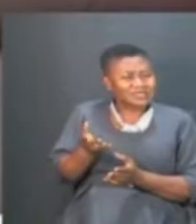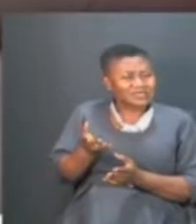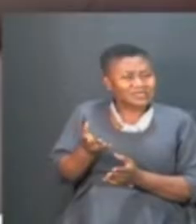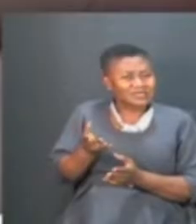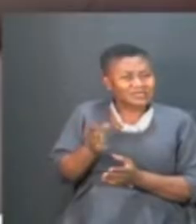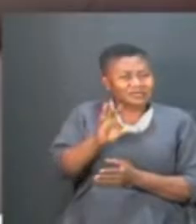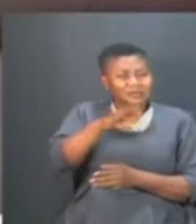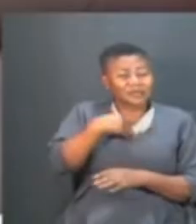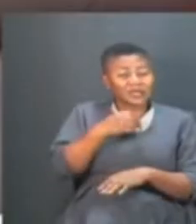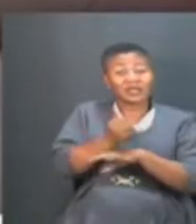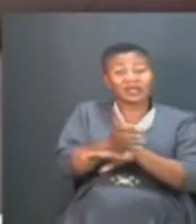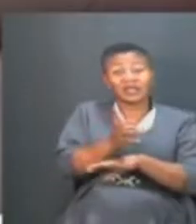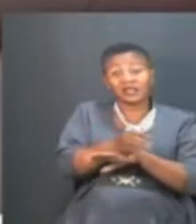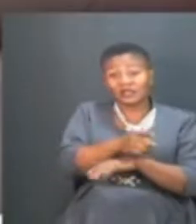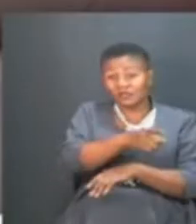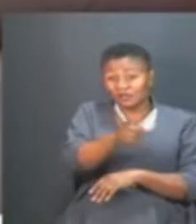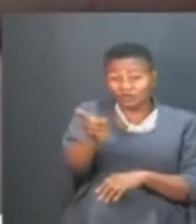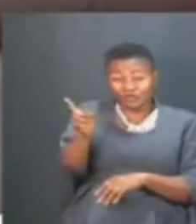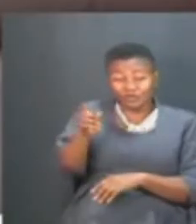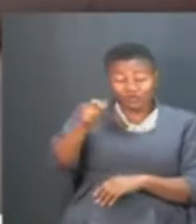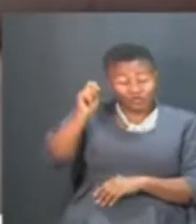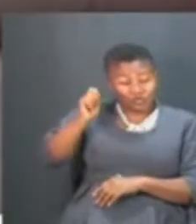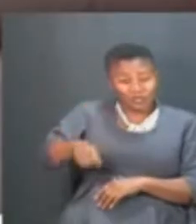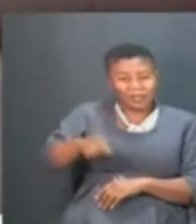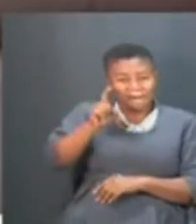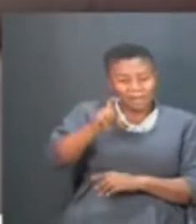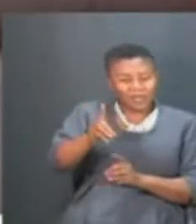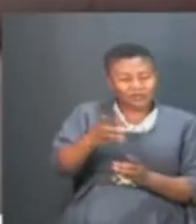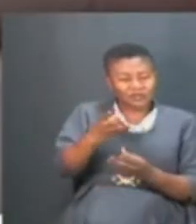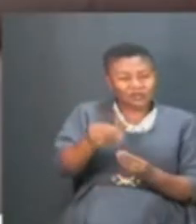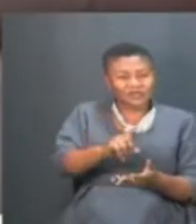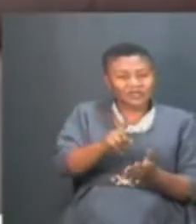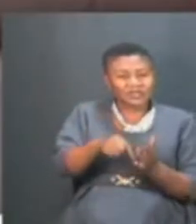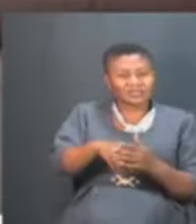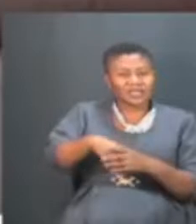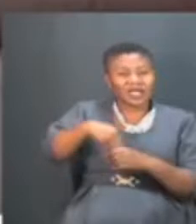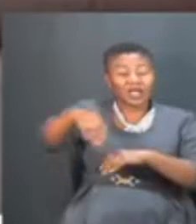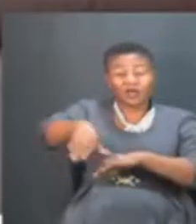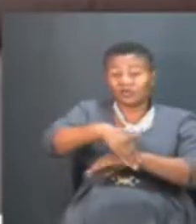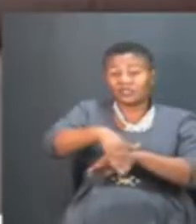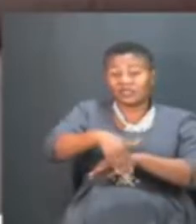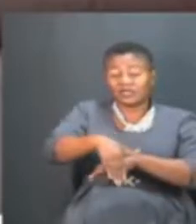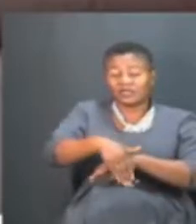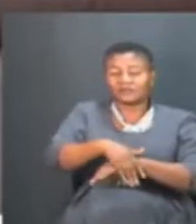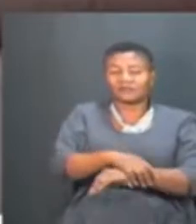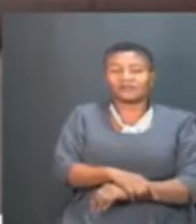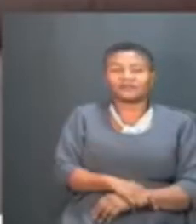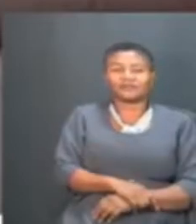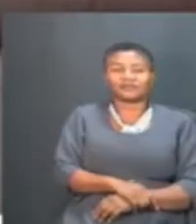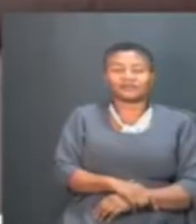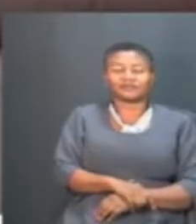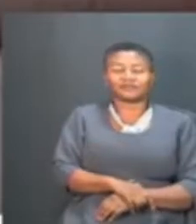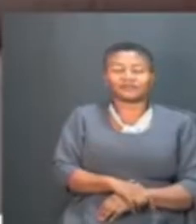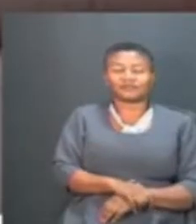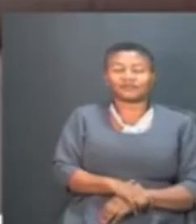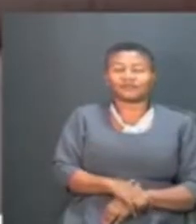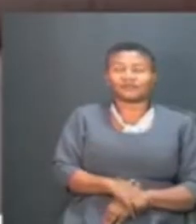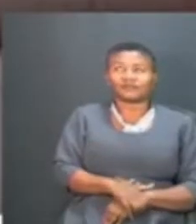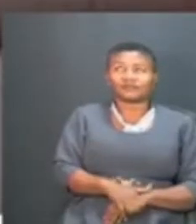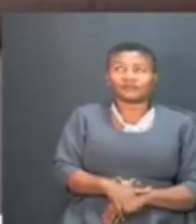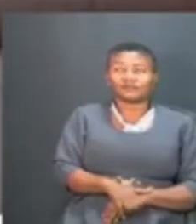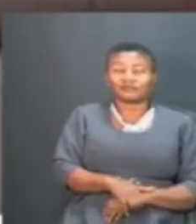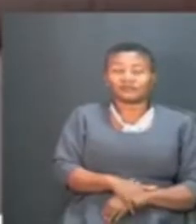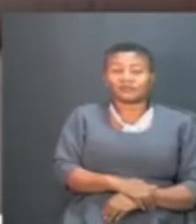to settle it out of the chamber. Yes, Speaker, but I need to tell him in the face. You resolve it out of the treating me chamber. well. Item